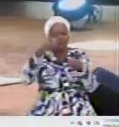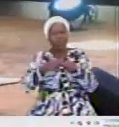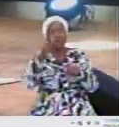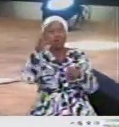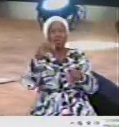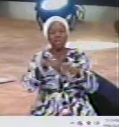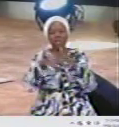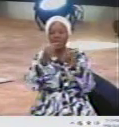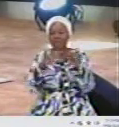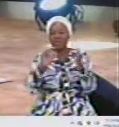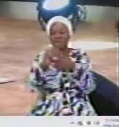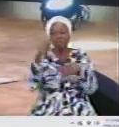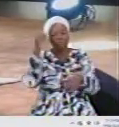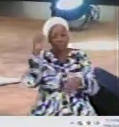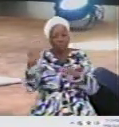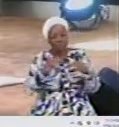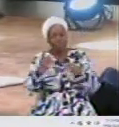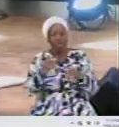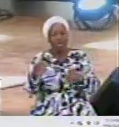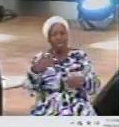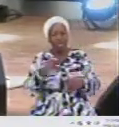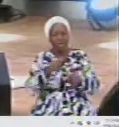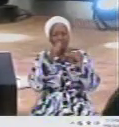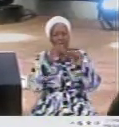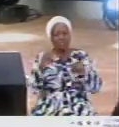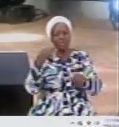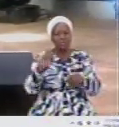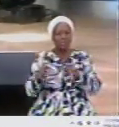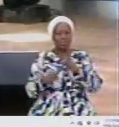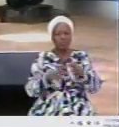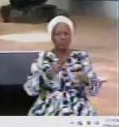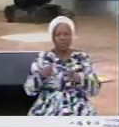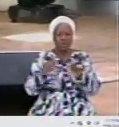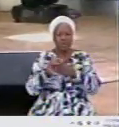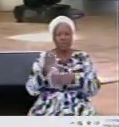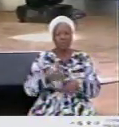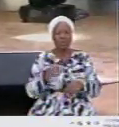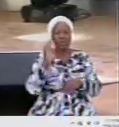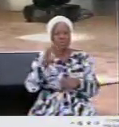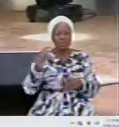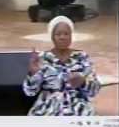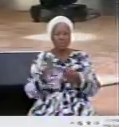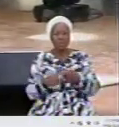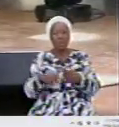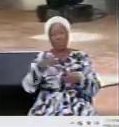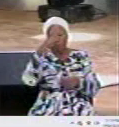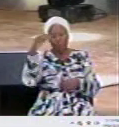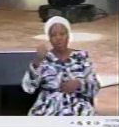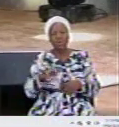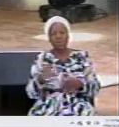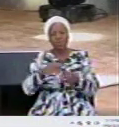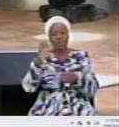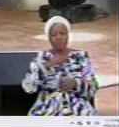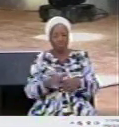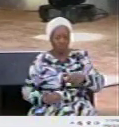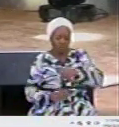do, the blessings for people that you are ministering to, because the Spirit will back up what you are doing.